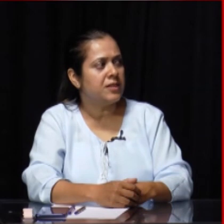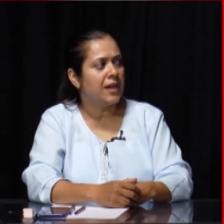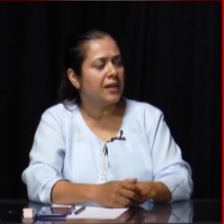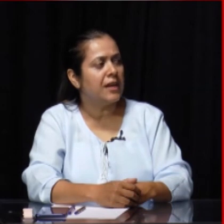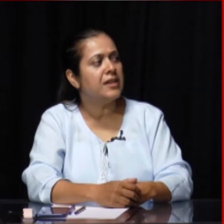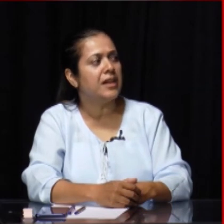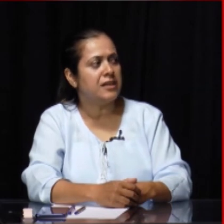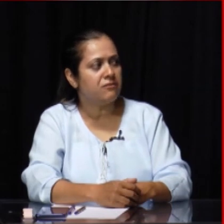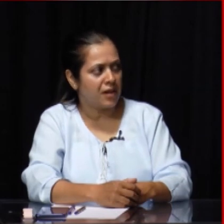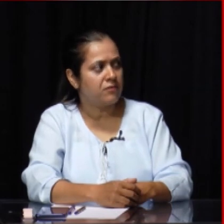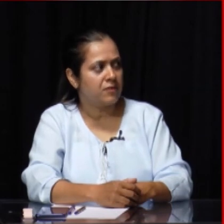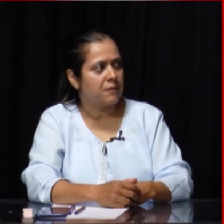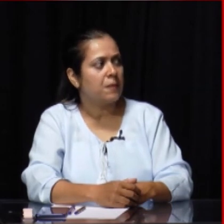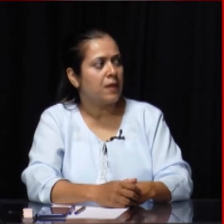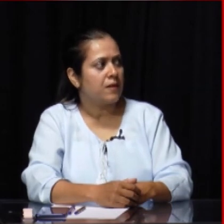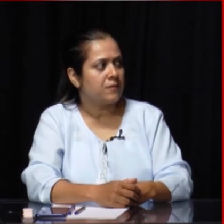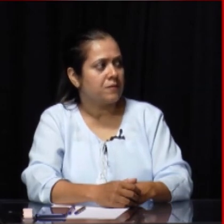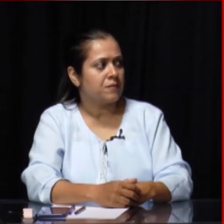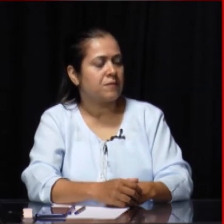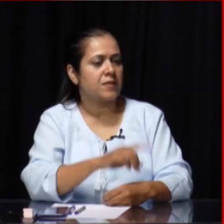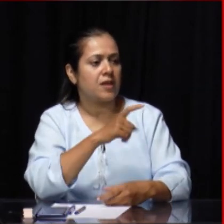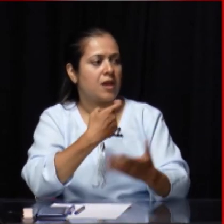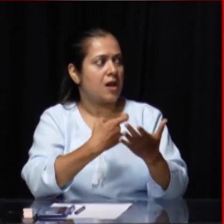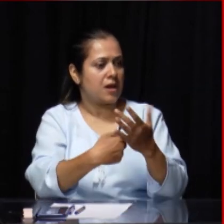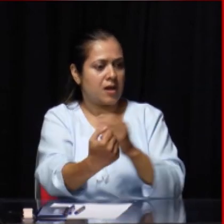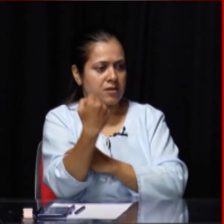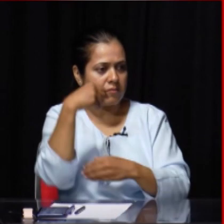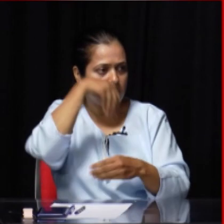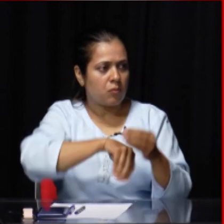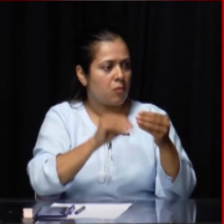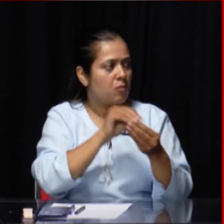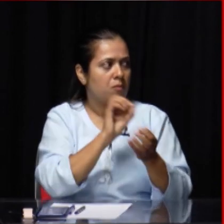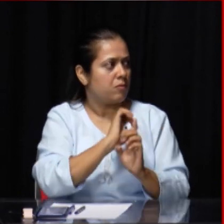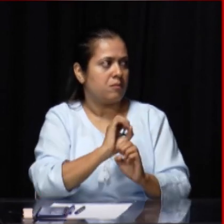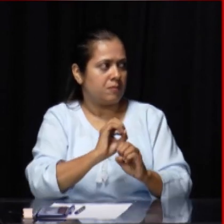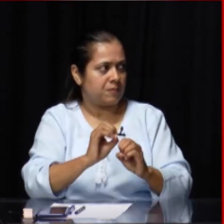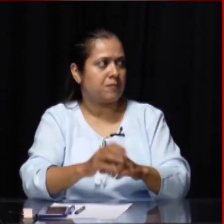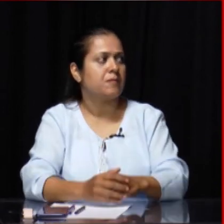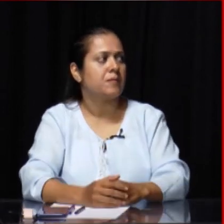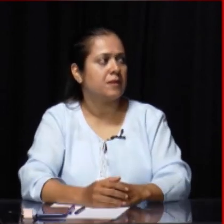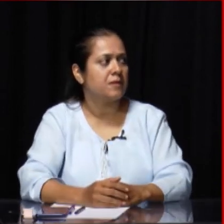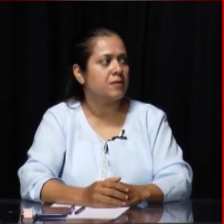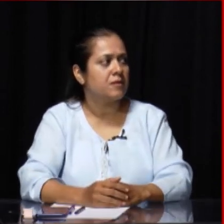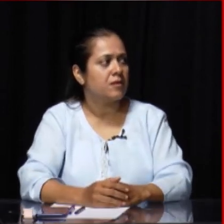with Disability Act 1995. Rights concept had not evolved.